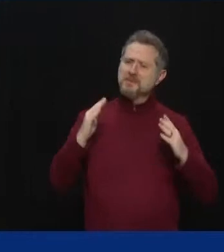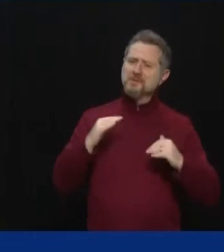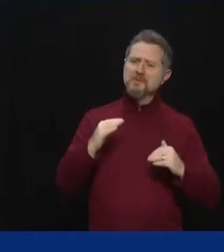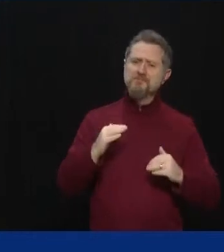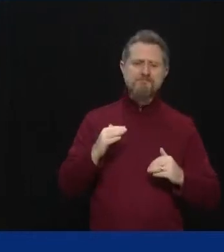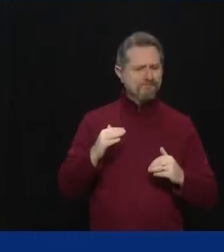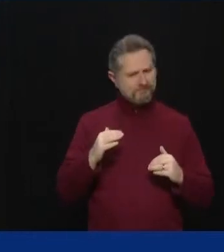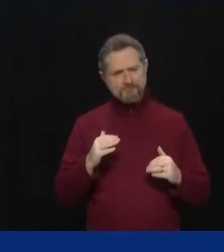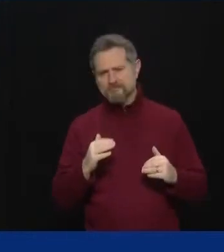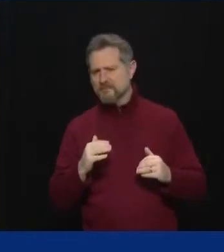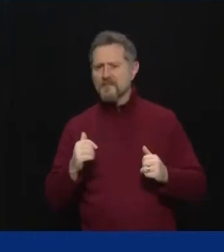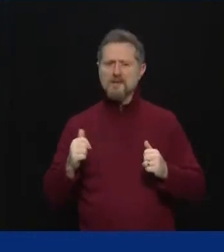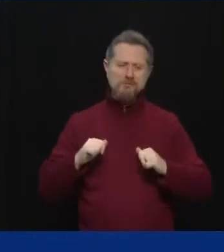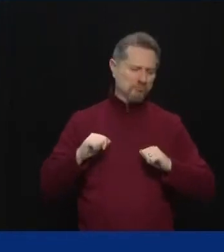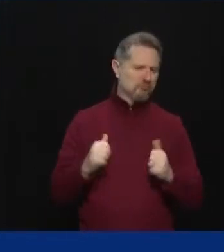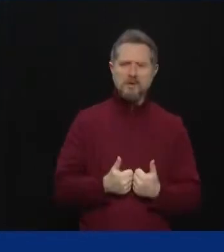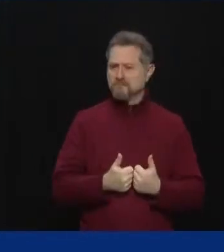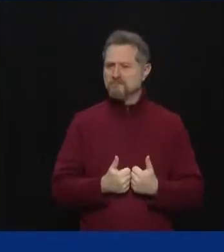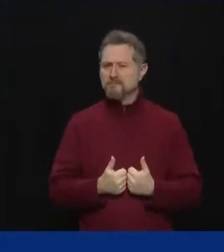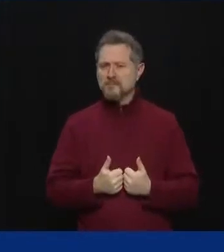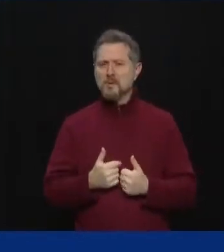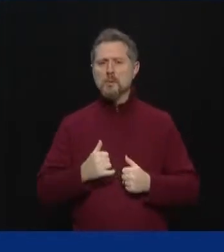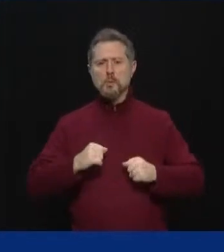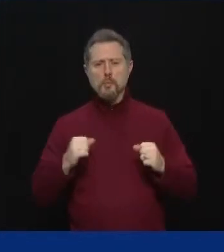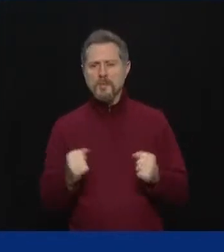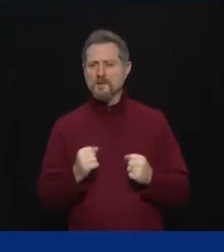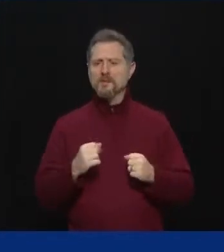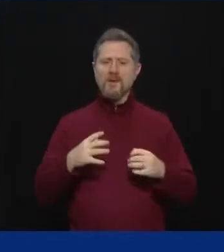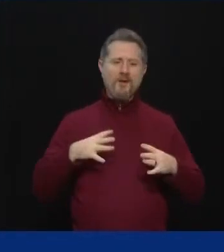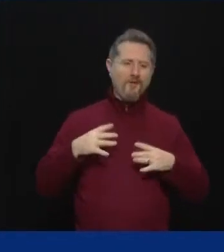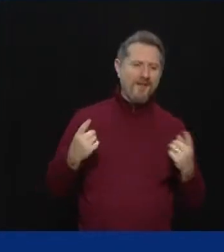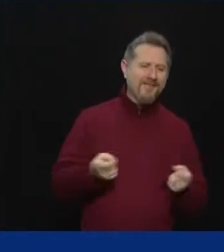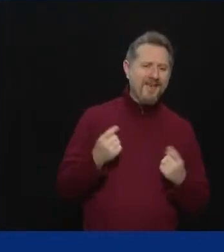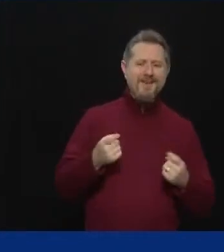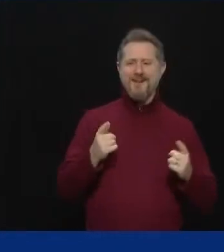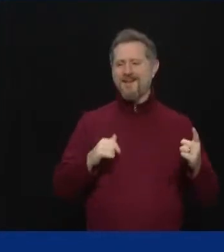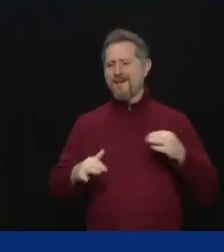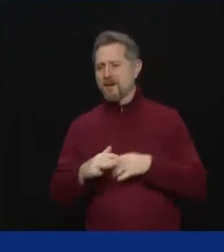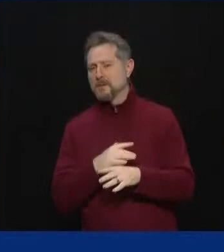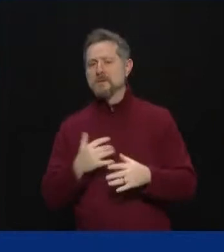challenging season coming up with the holidays. So yes, stay tuned.